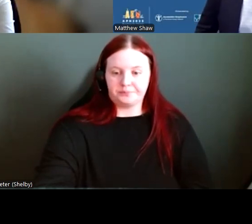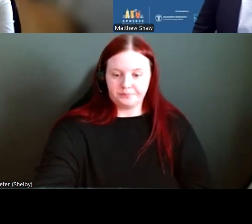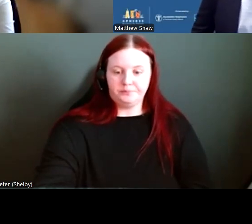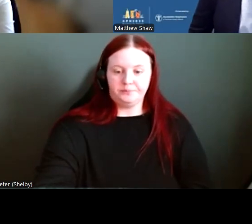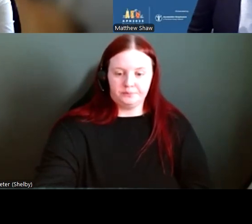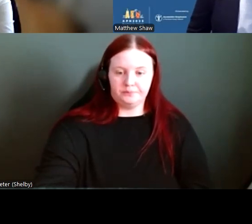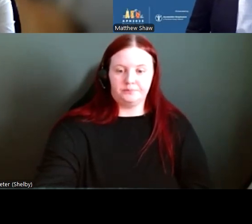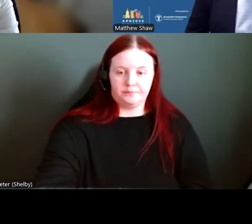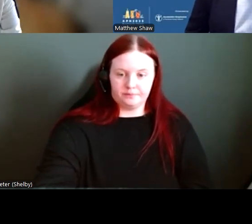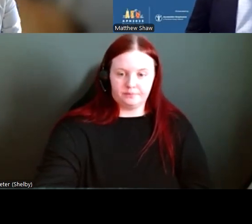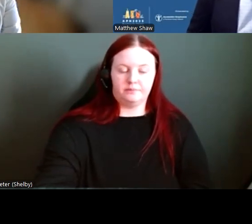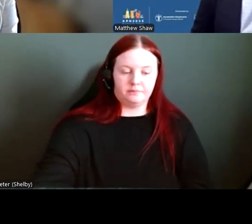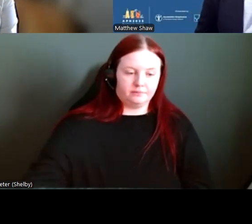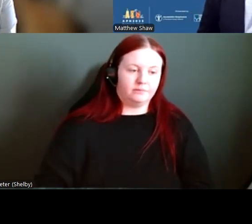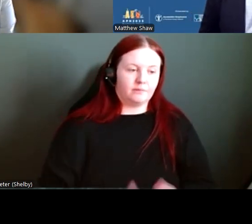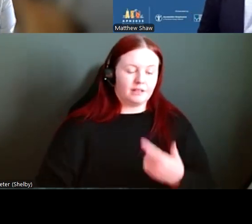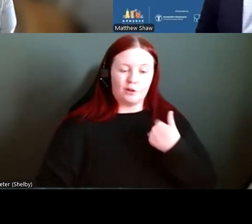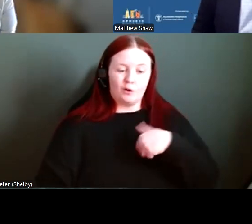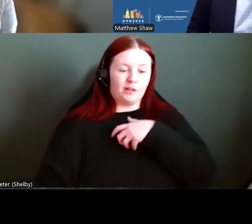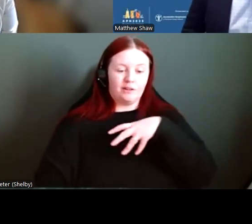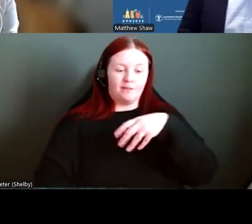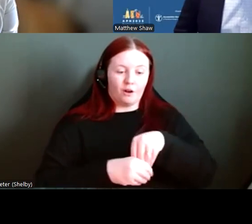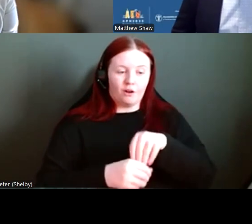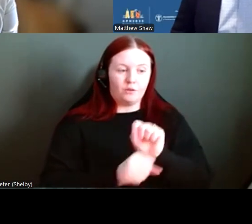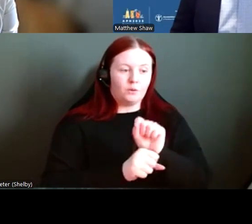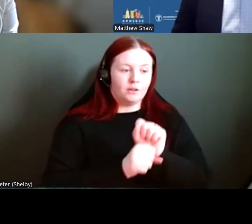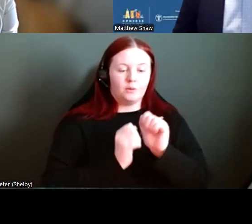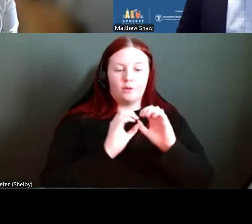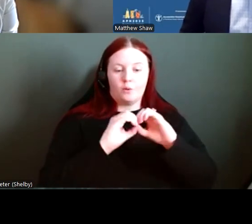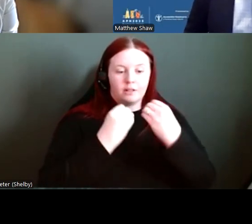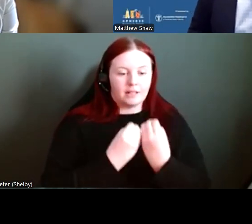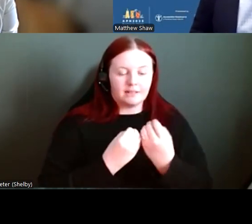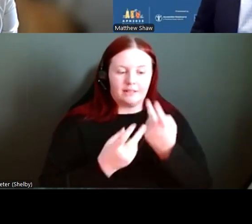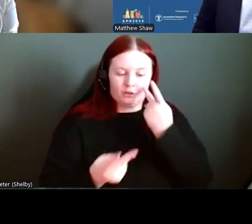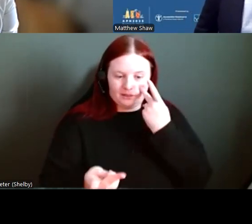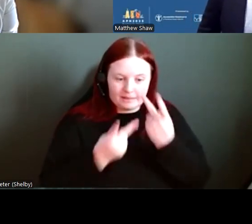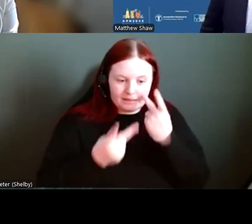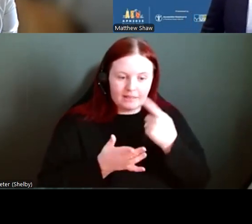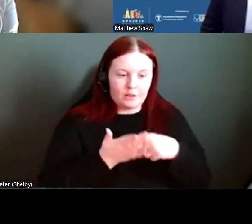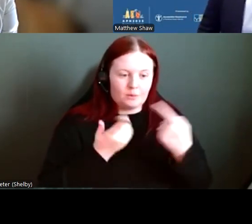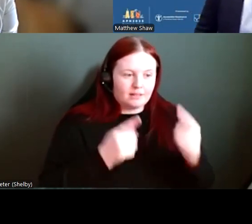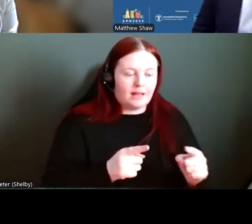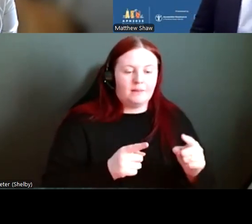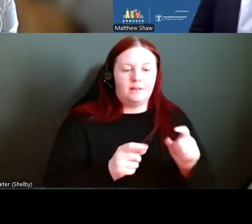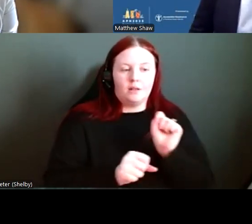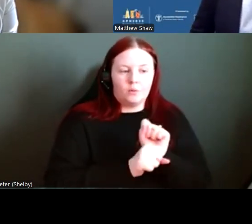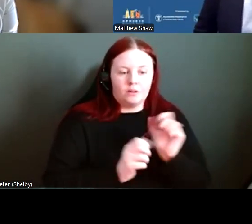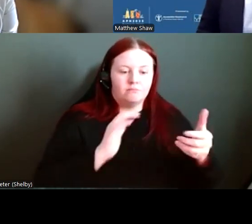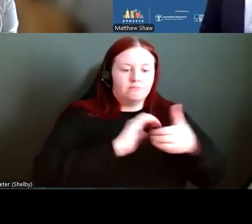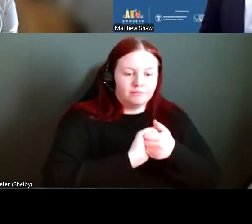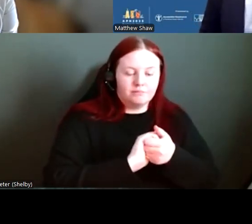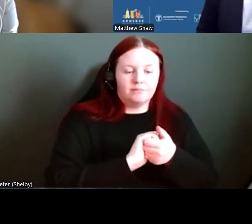when we're in organizations and we're in roles, and there are all of these other wins and goals that are buffeting